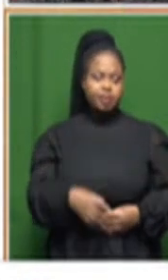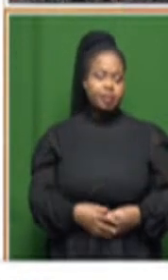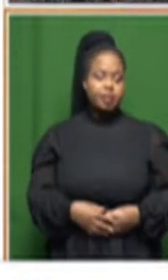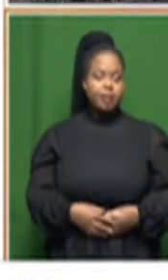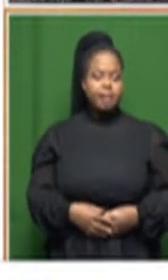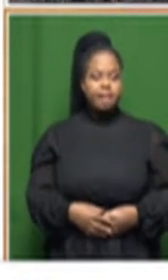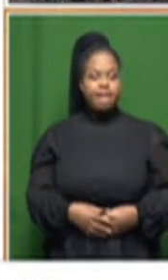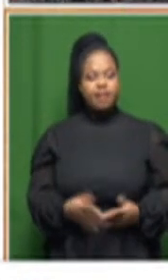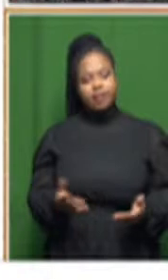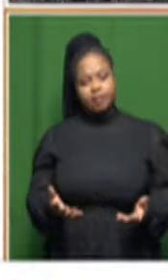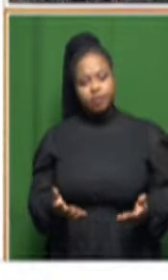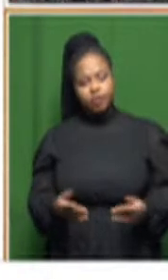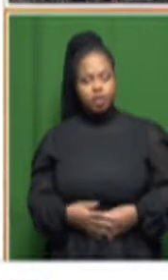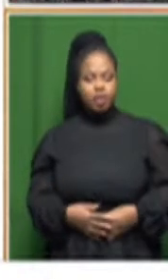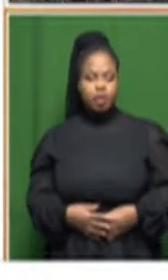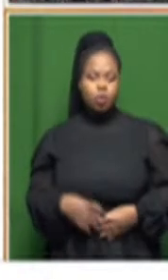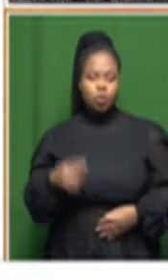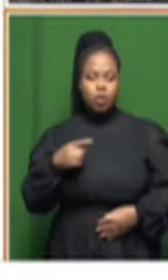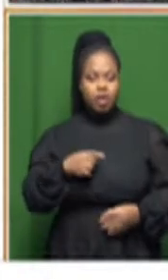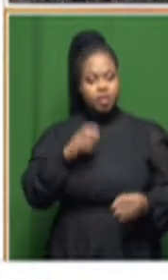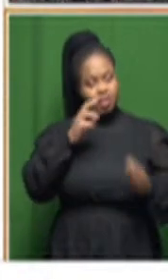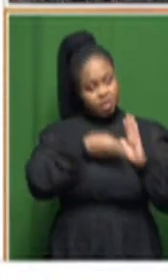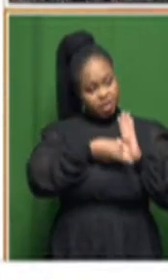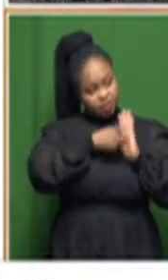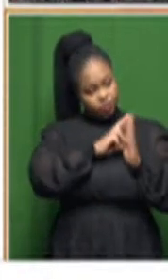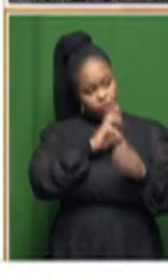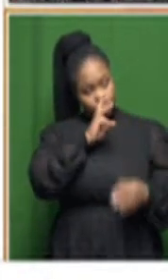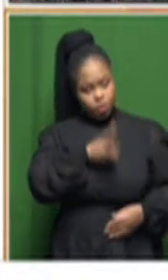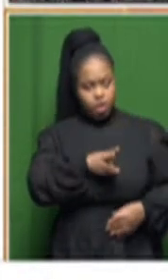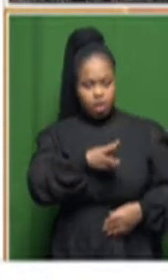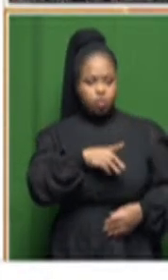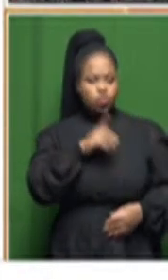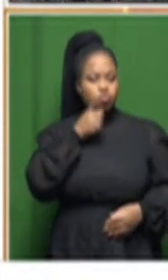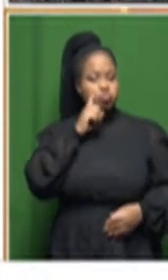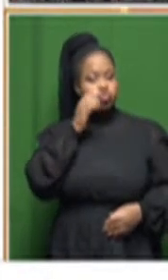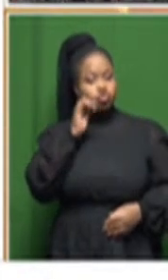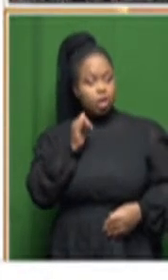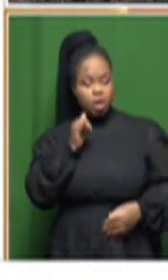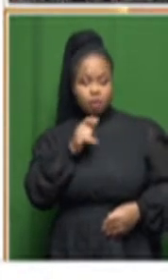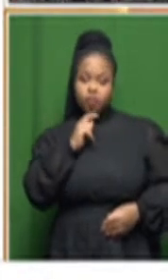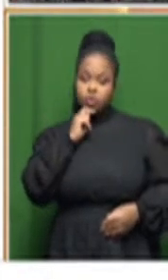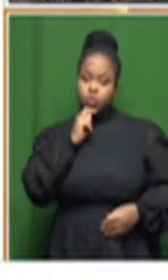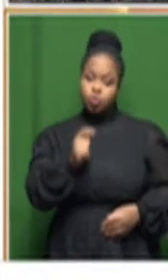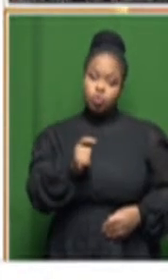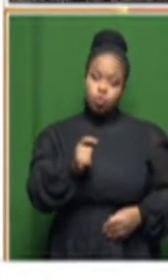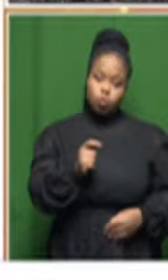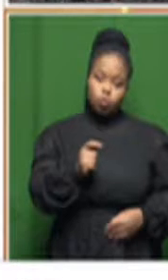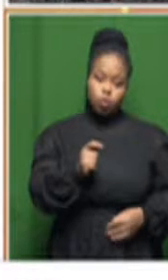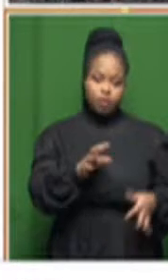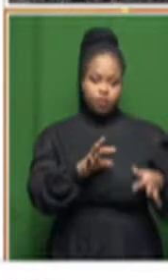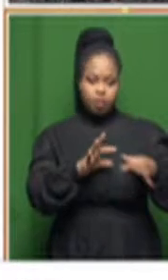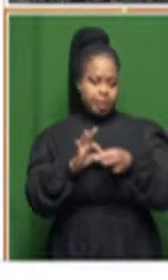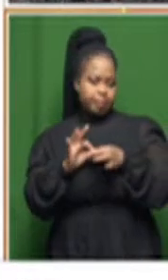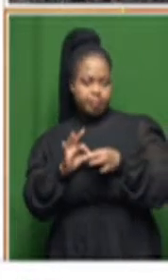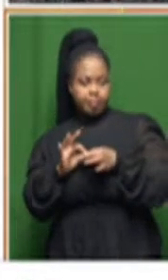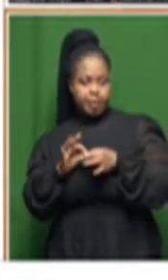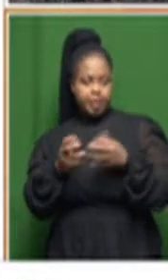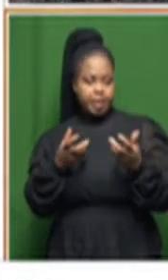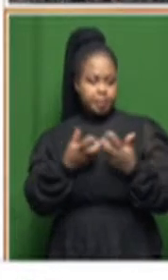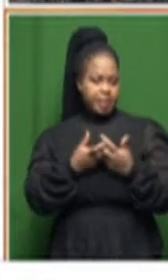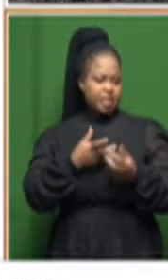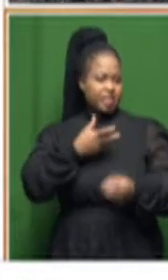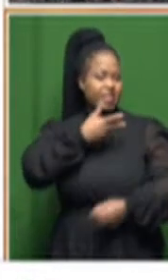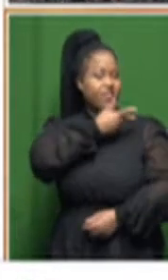are systematically being reviewed to determine whether there is a causal association with the event and